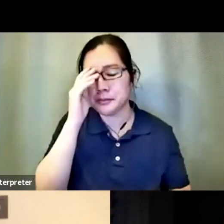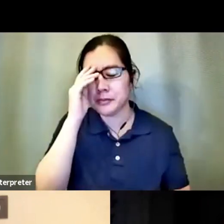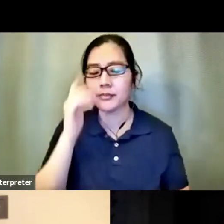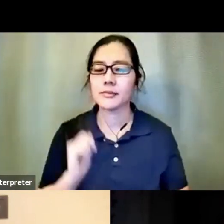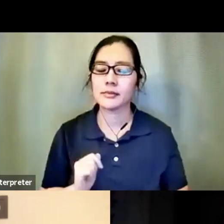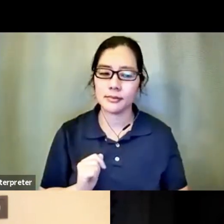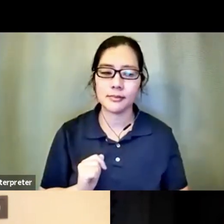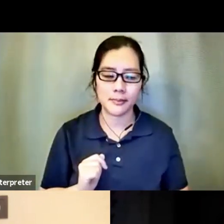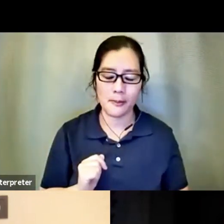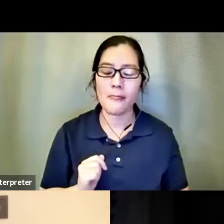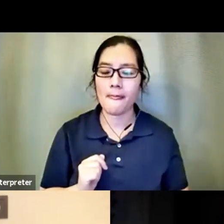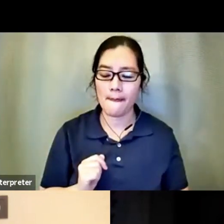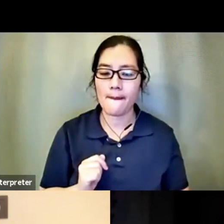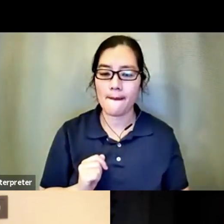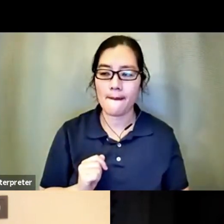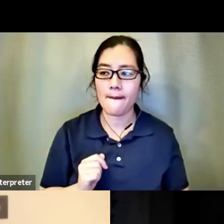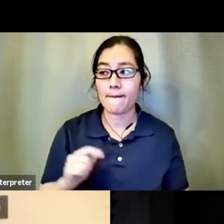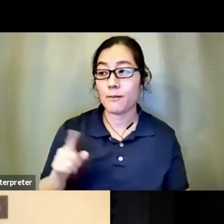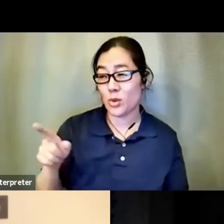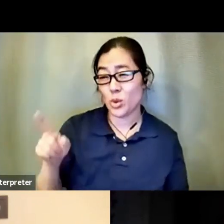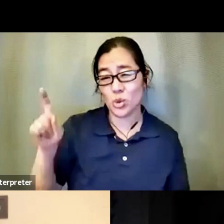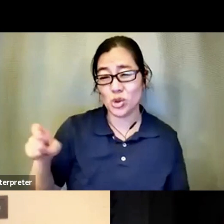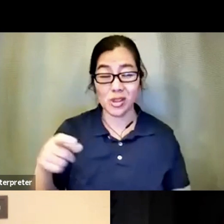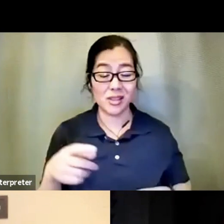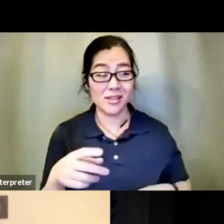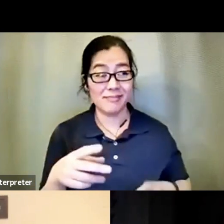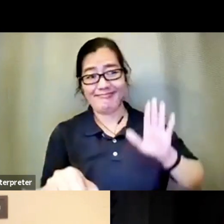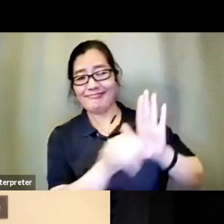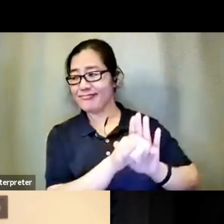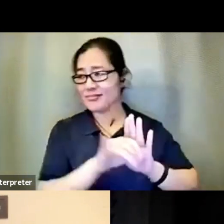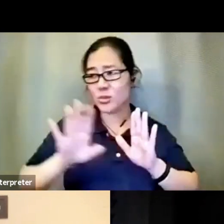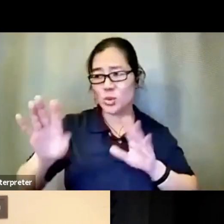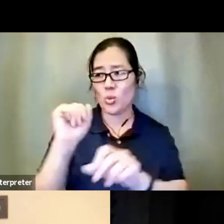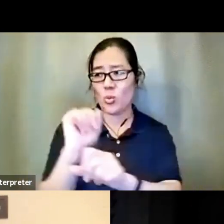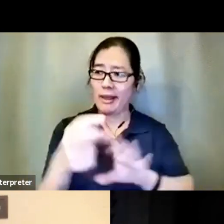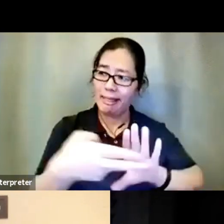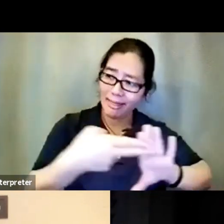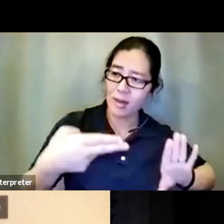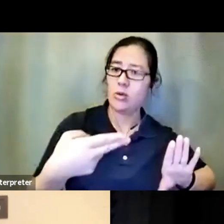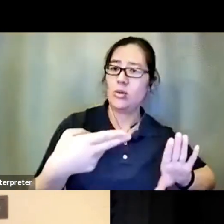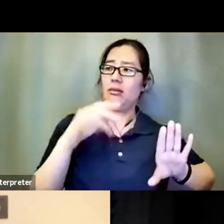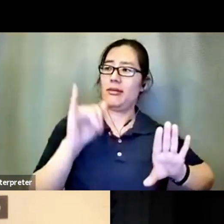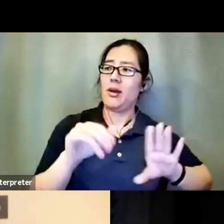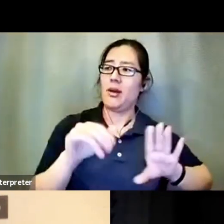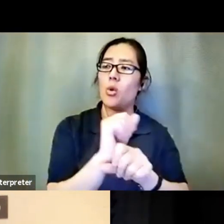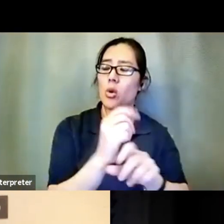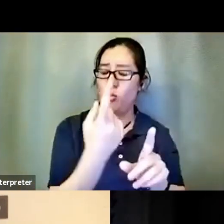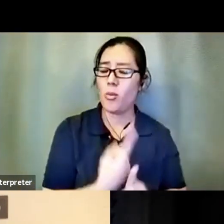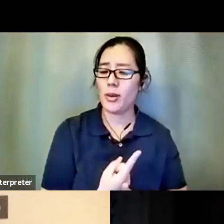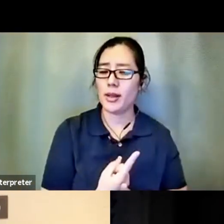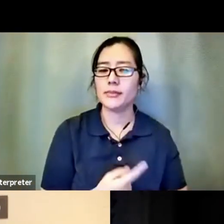the fabulous work that you're doing appropriately, and be in integrity with that. I just